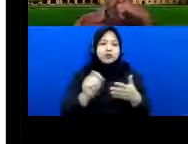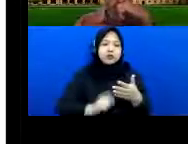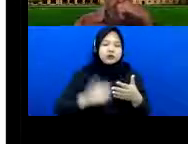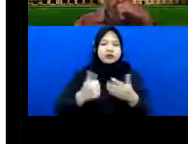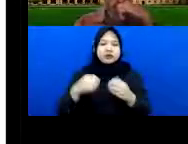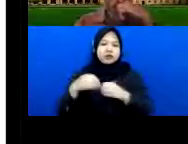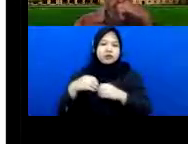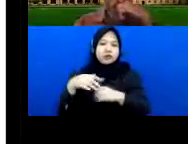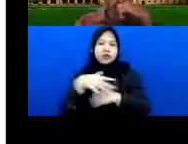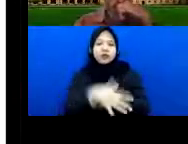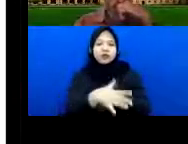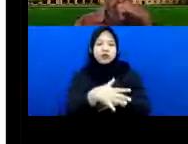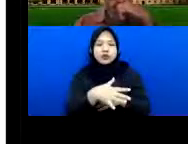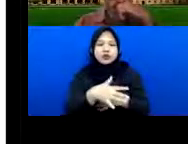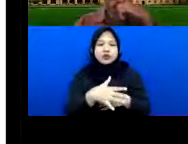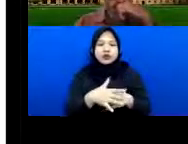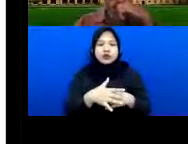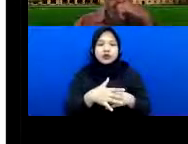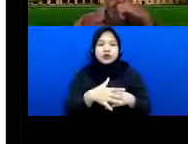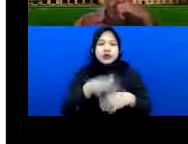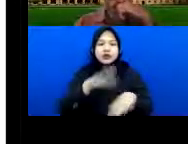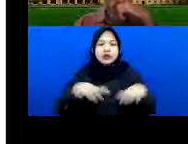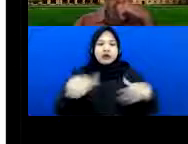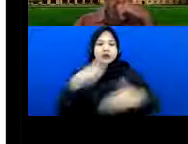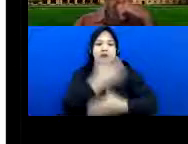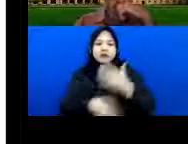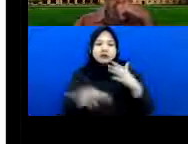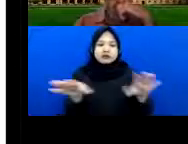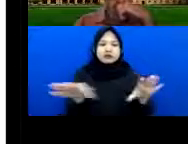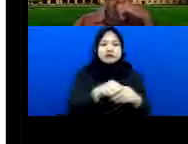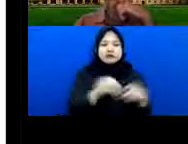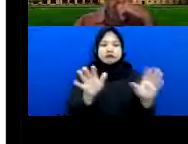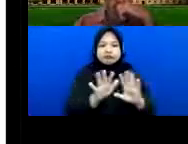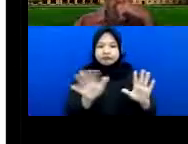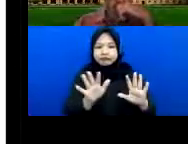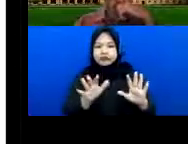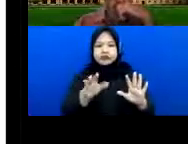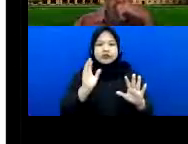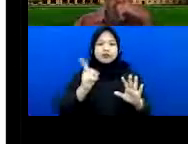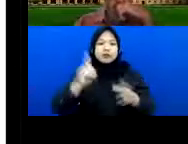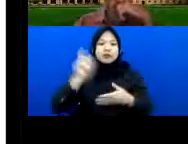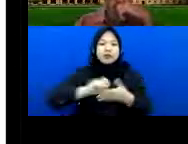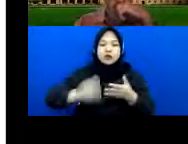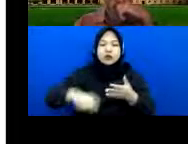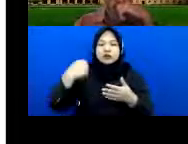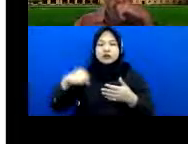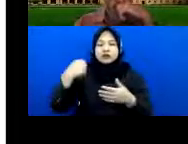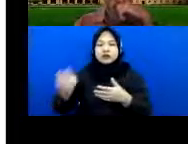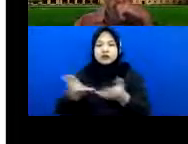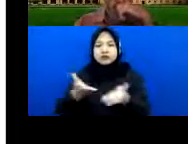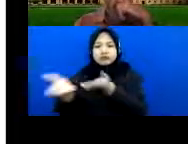the absenteeism level of children with disability, as school cannot accommodate children's